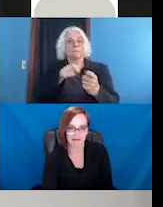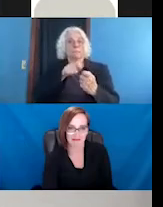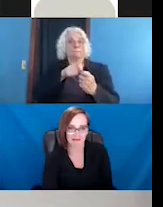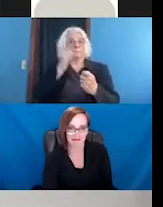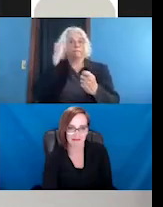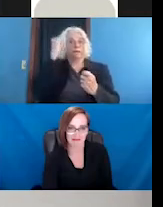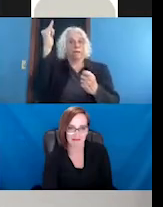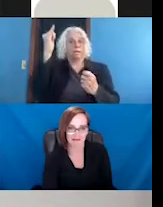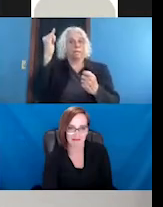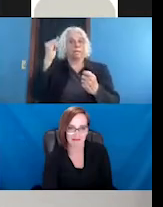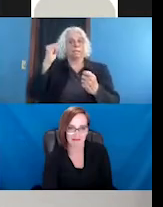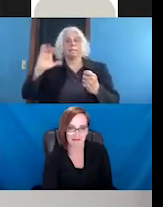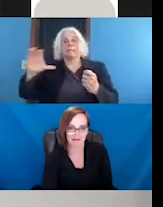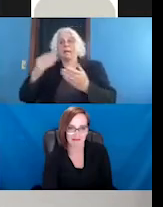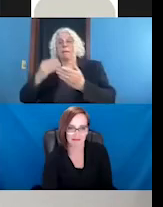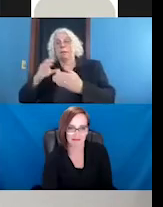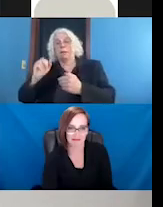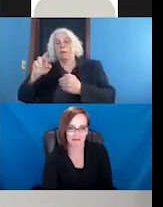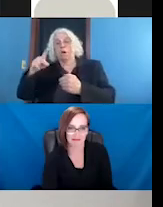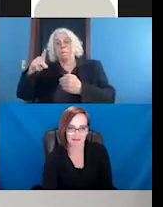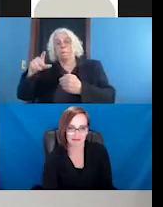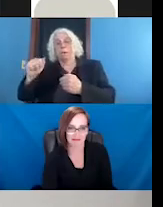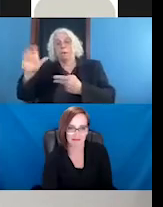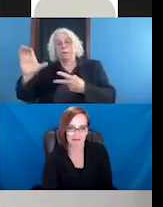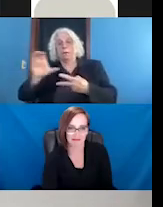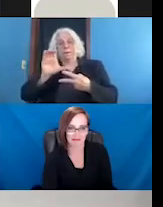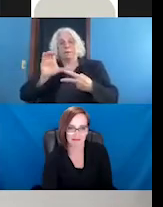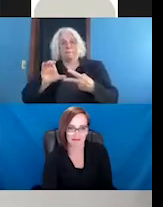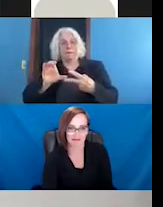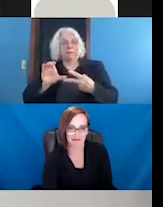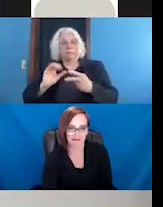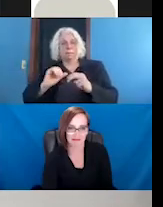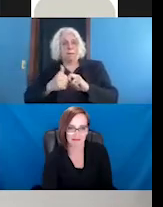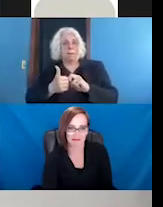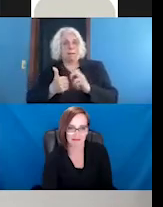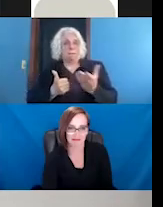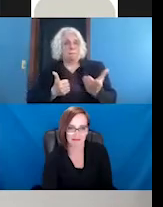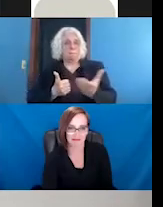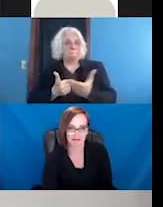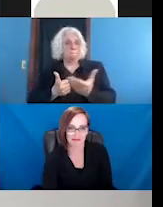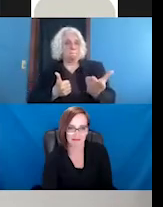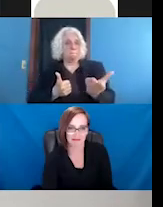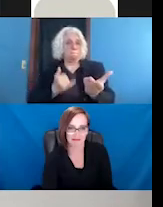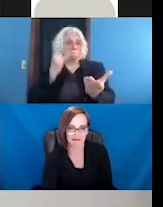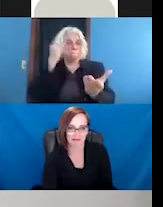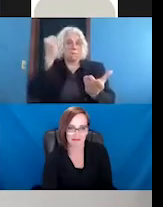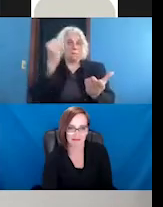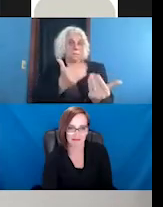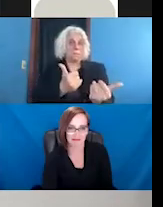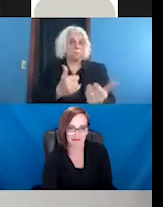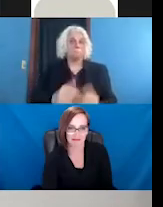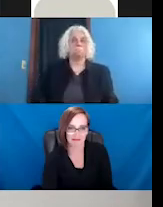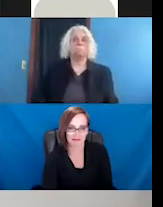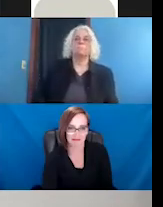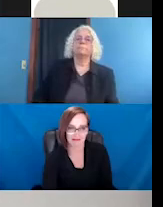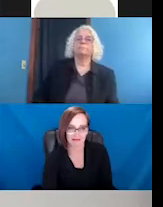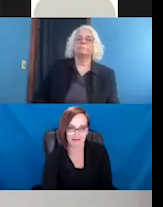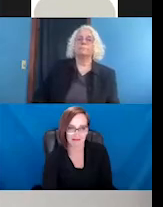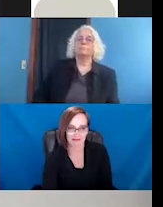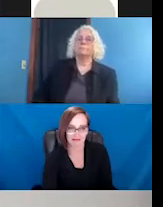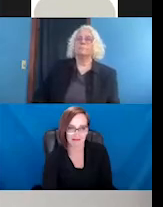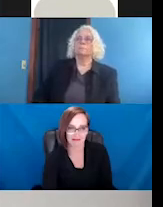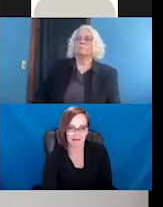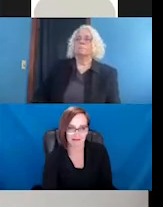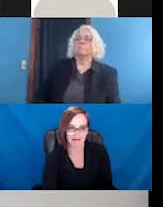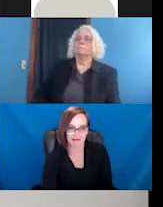ARPA funds that you all were zeroing in on? And Brenda, we'll come to you for the final word here in a minute. We're